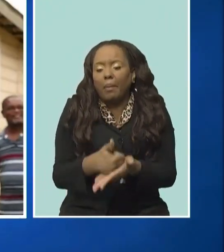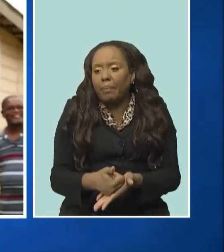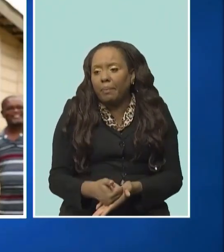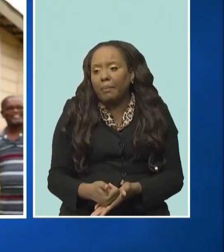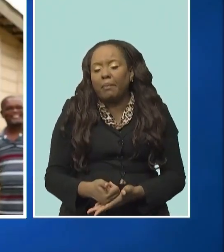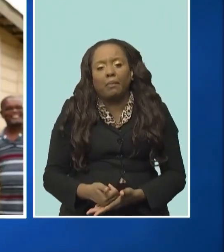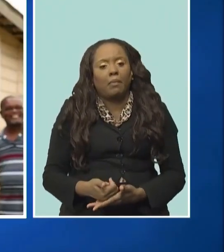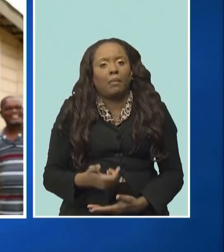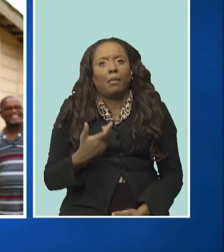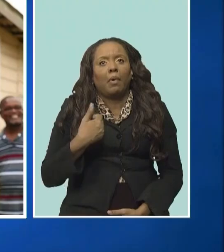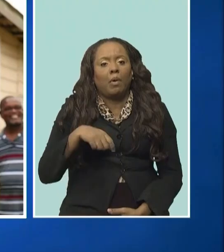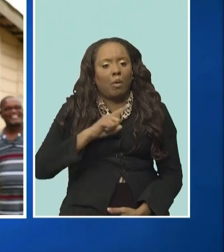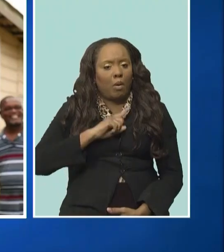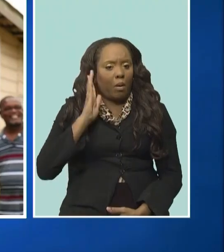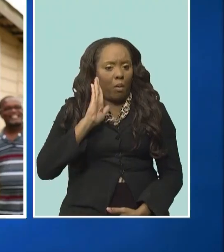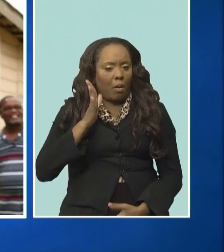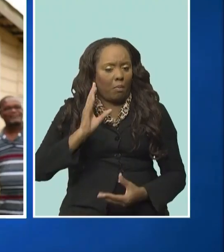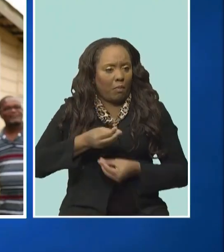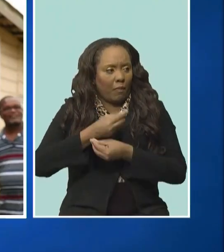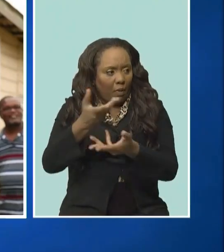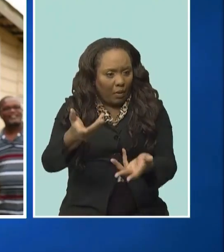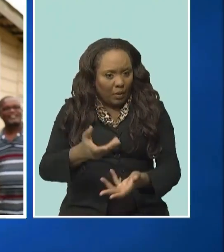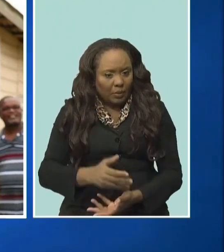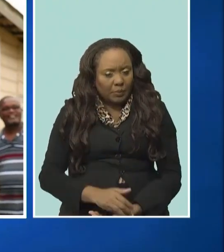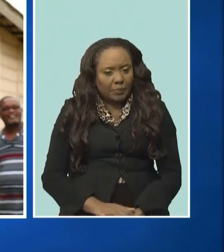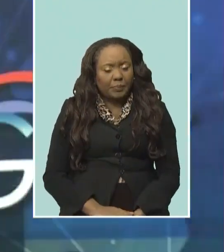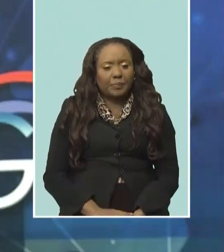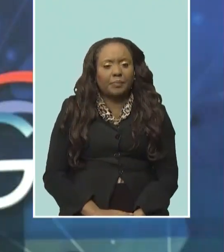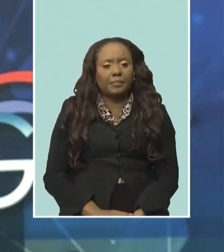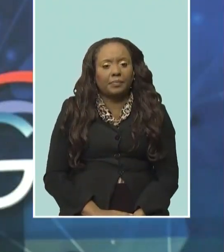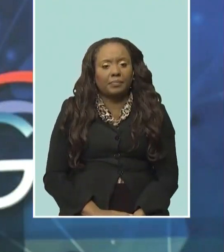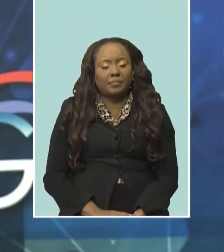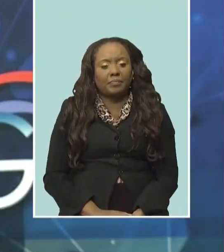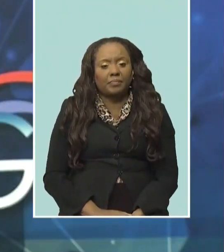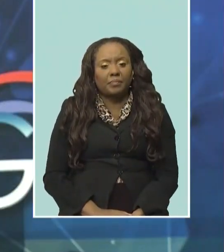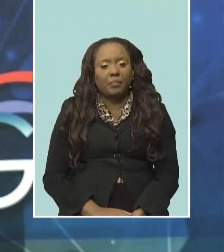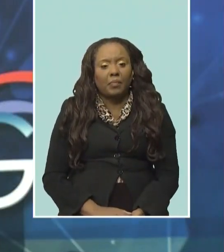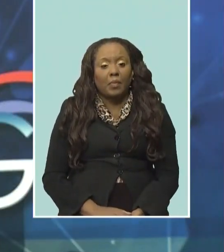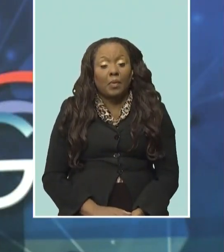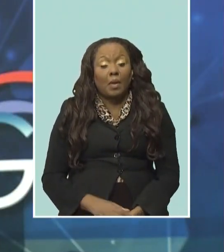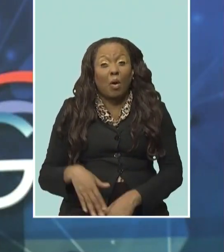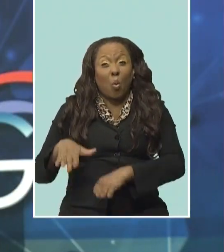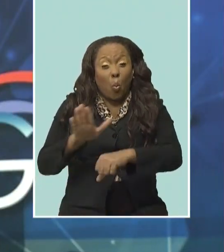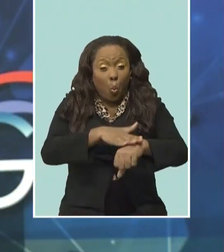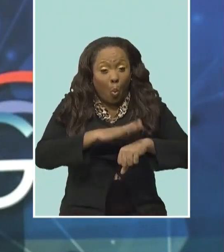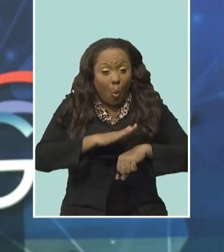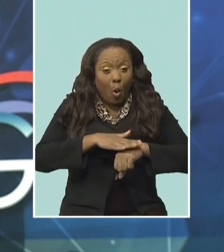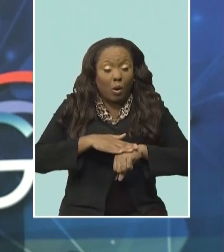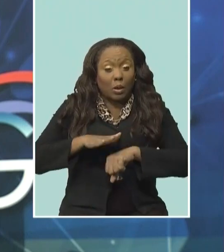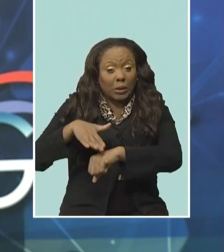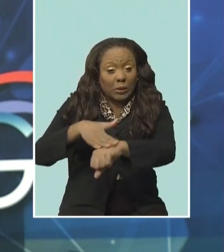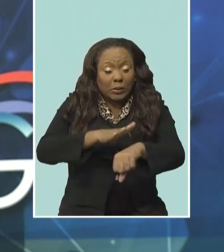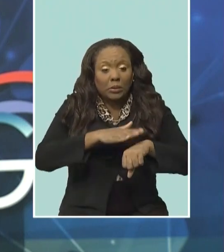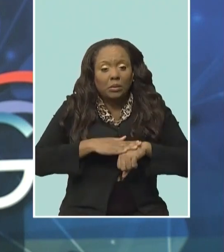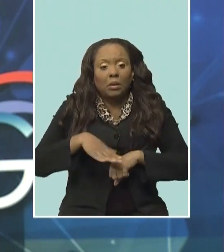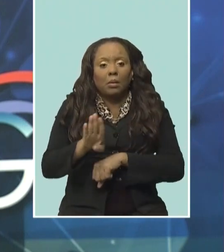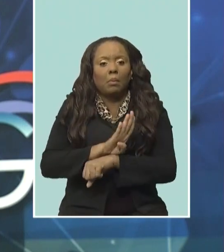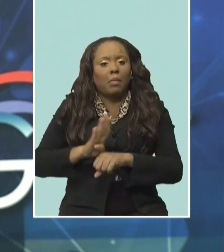be provided for persons who've been displaced. Ms. Bradshaw warned Barbadians to be